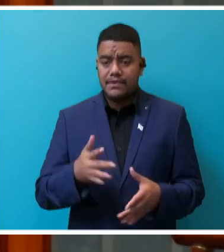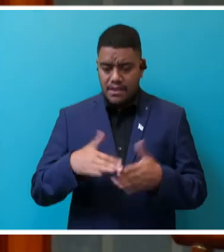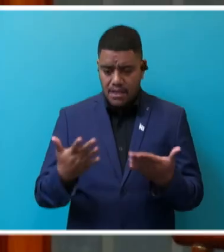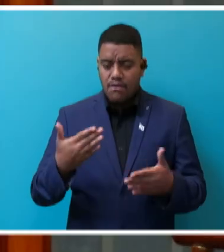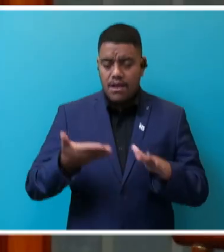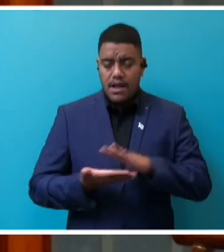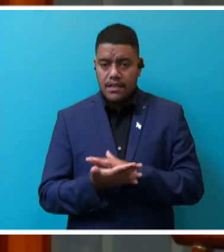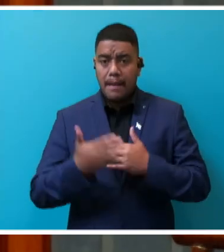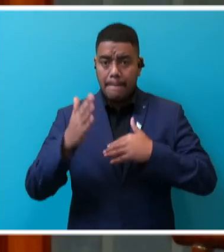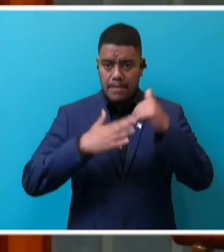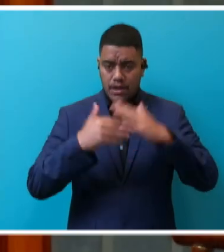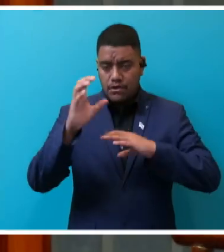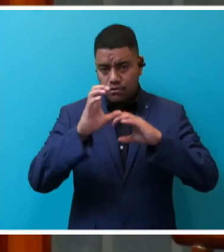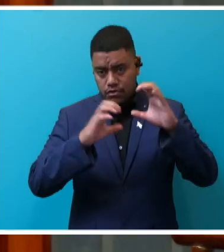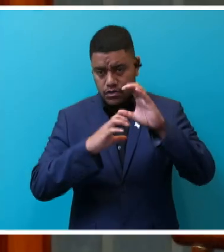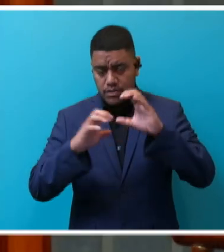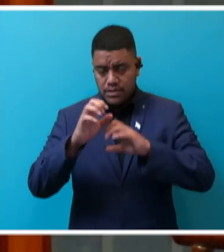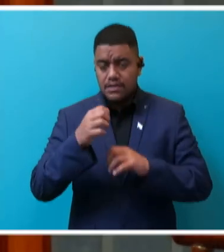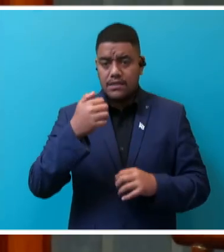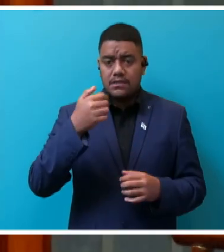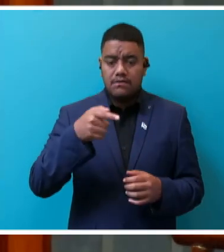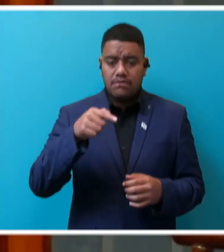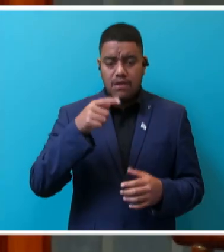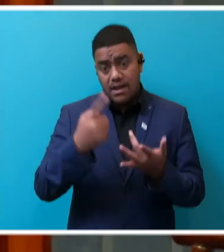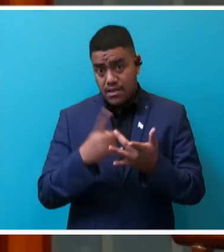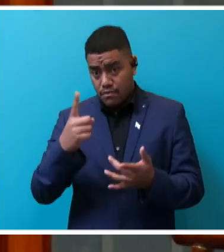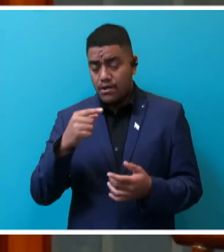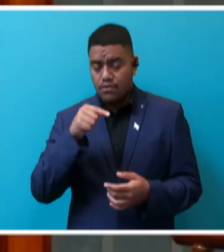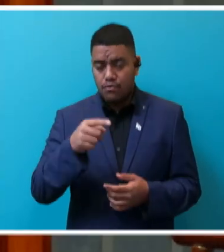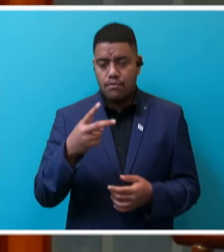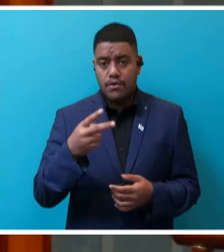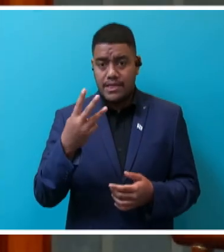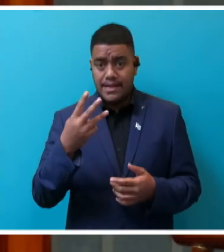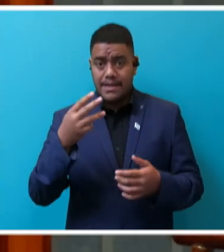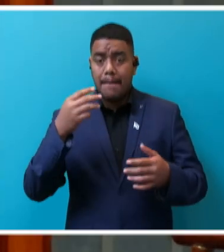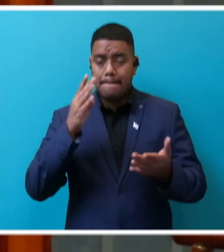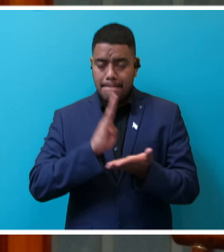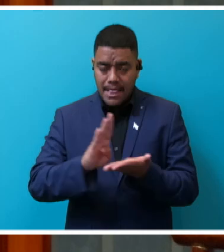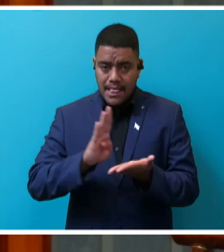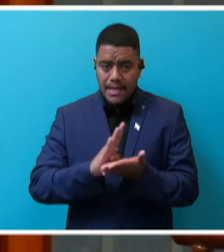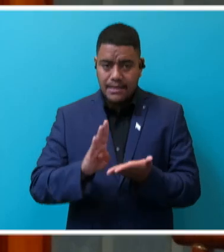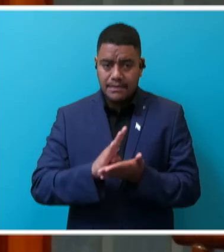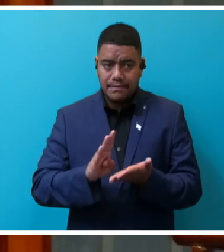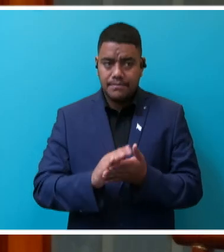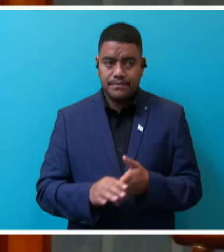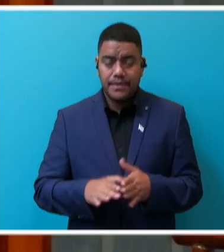construction. 73 projects valued at 2.3 billion are in the pre-development phase,